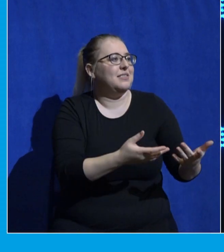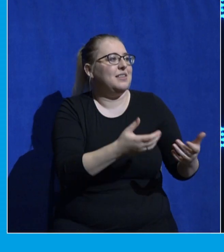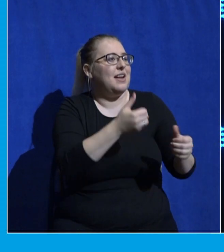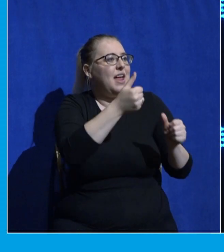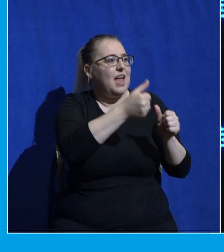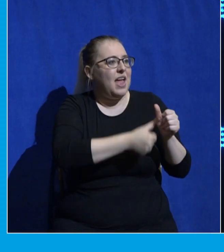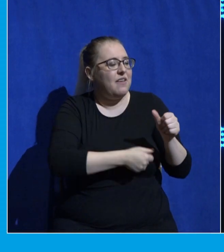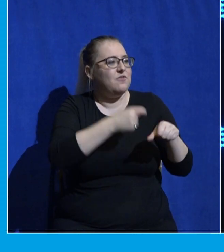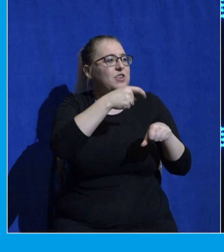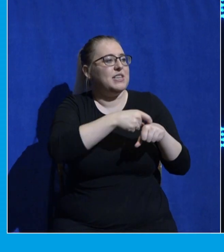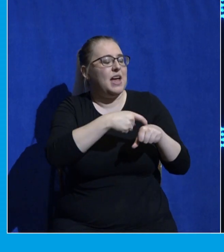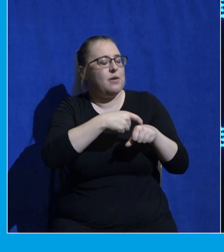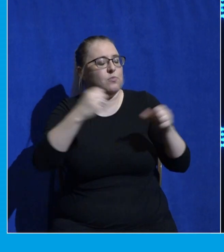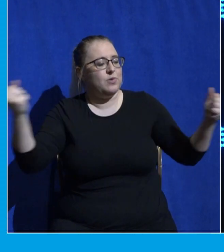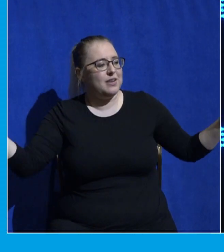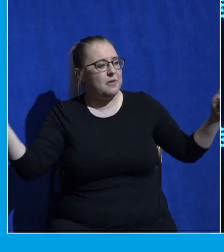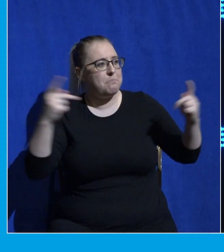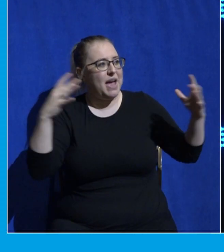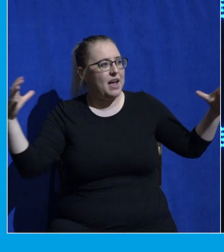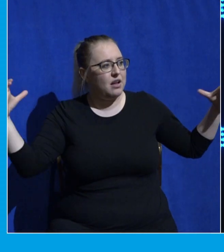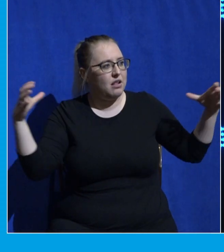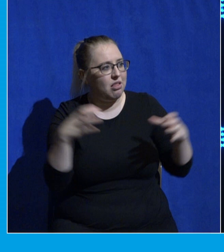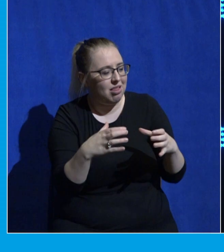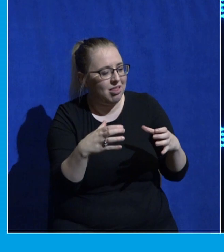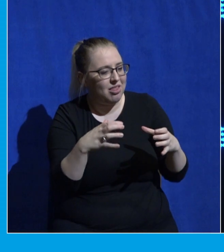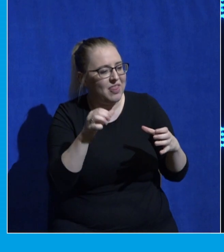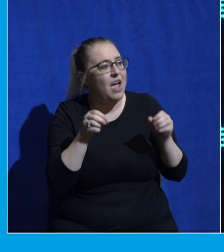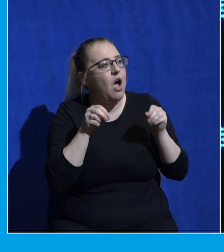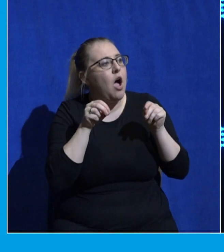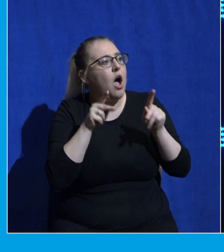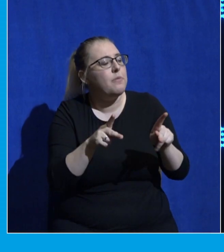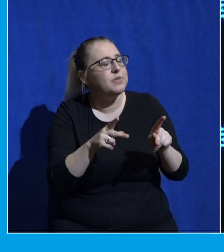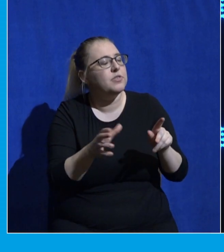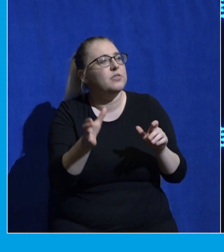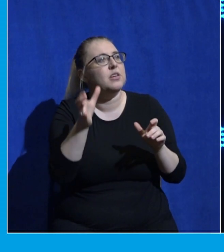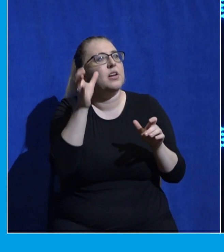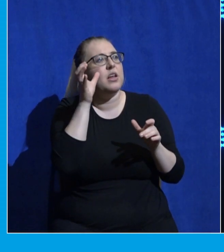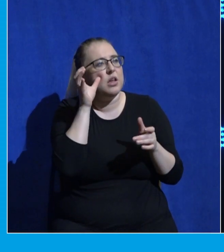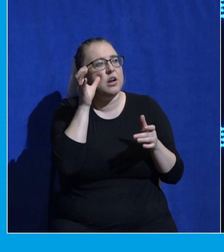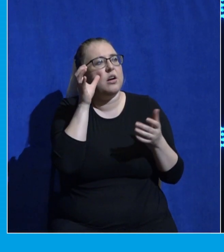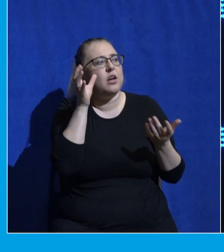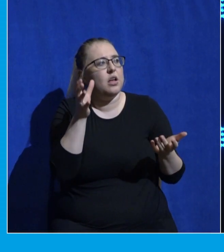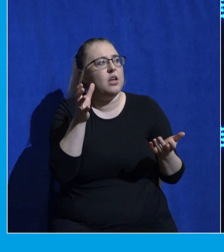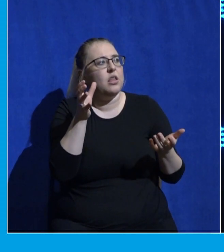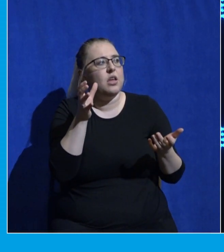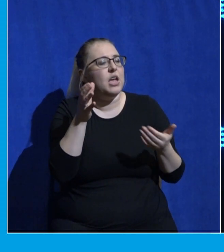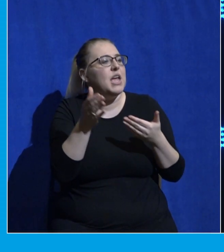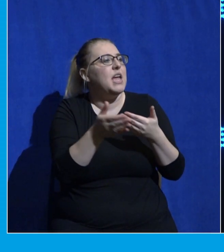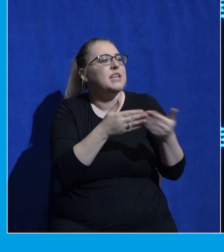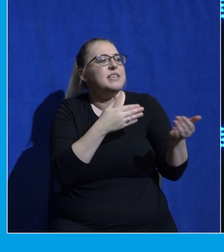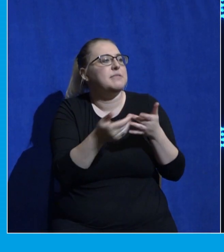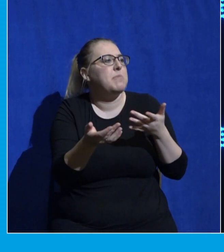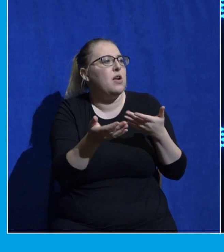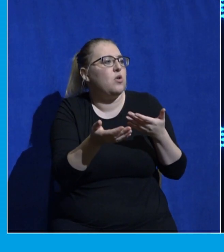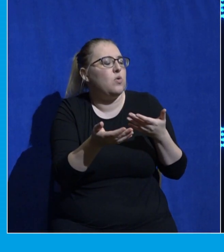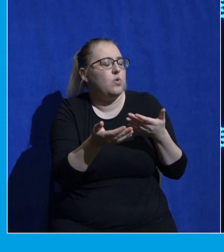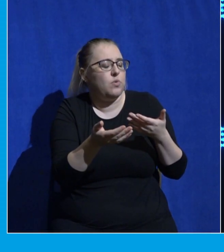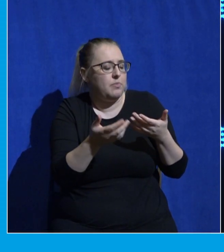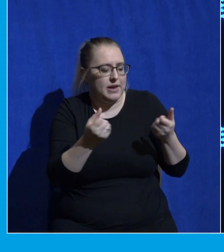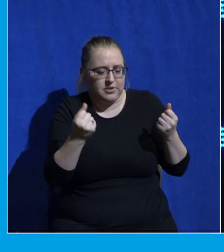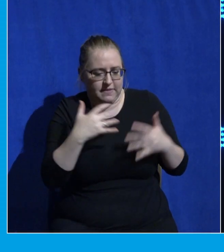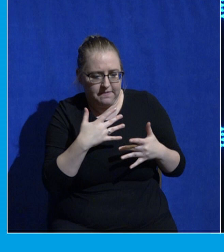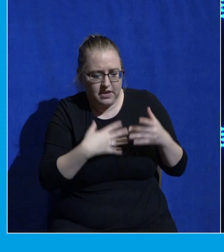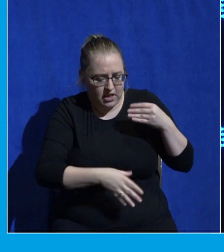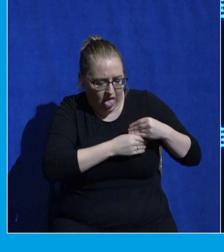time that we gather once again, it's an opportunity to hear again that it doesn't matter whatever fear we picked up during the